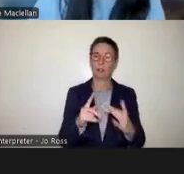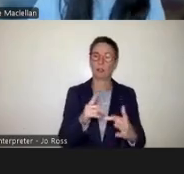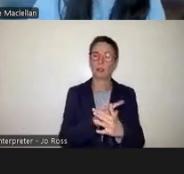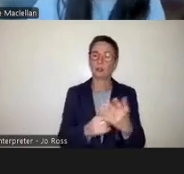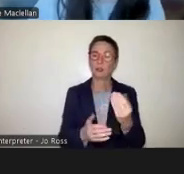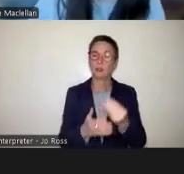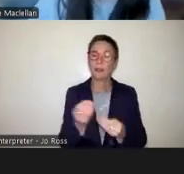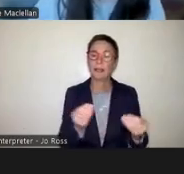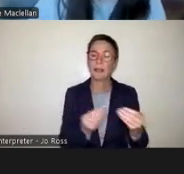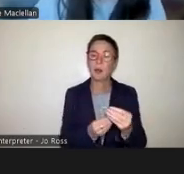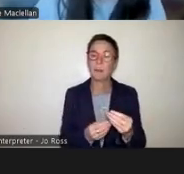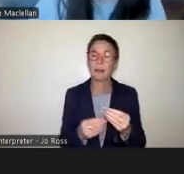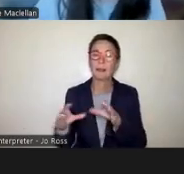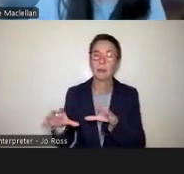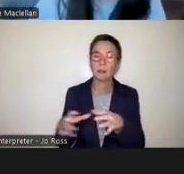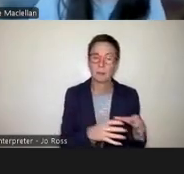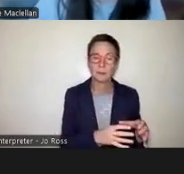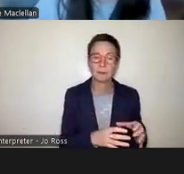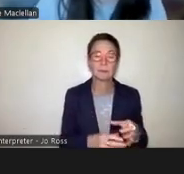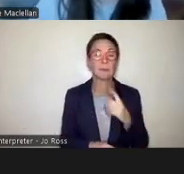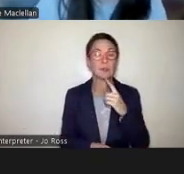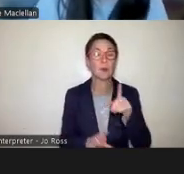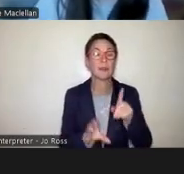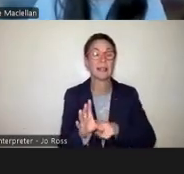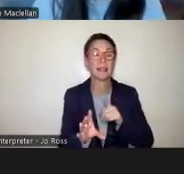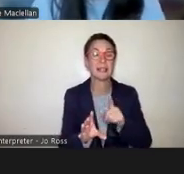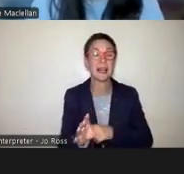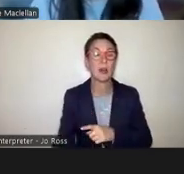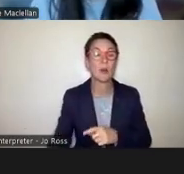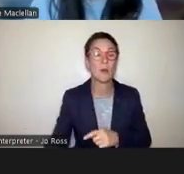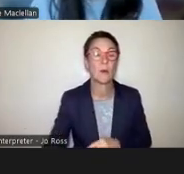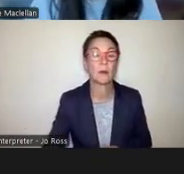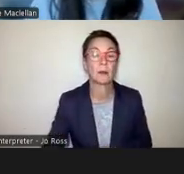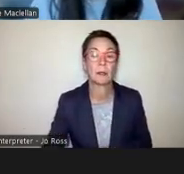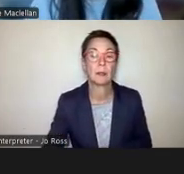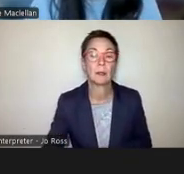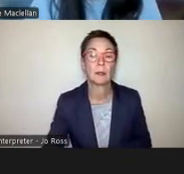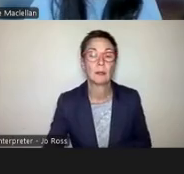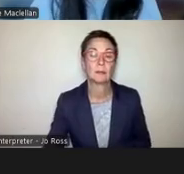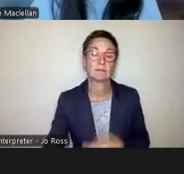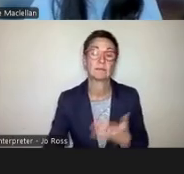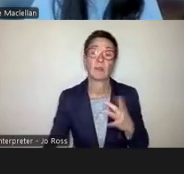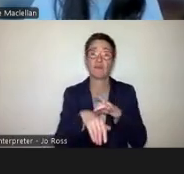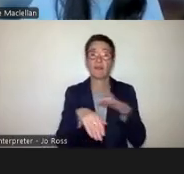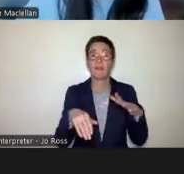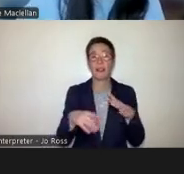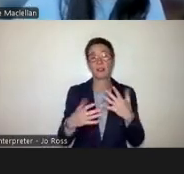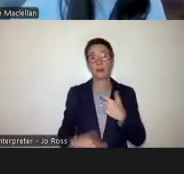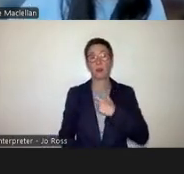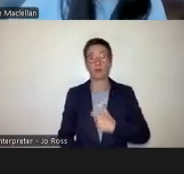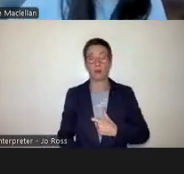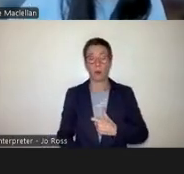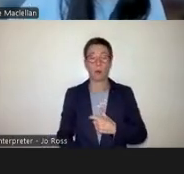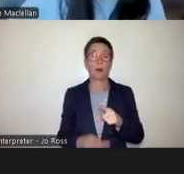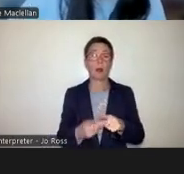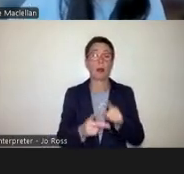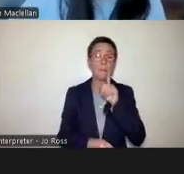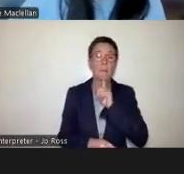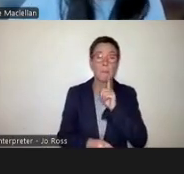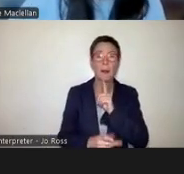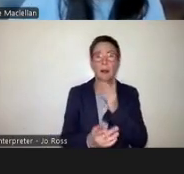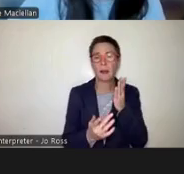classification. So you can see the yellow dot is quite small there, is managerial or professional role, purple is